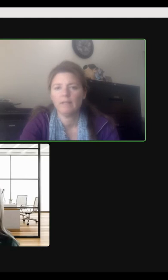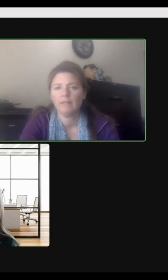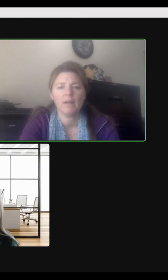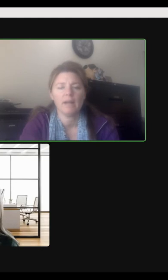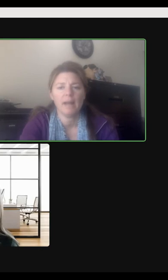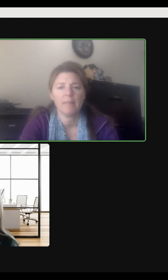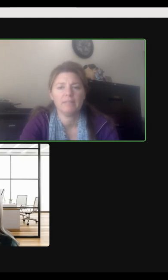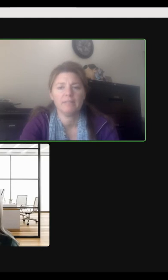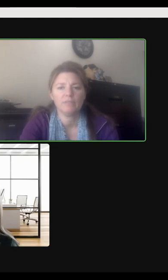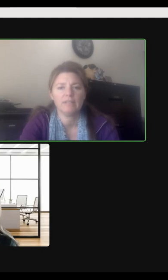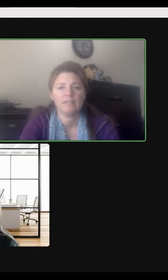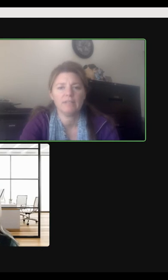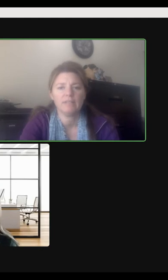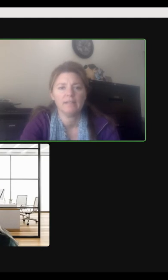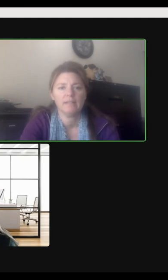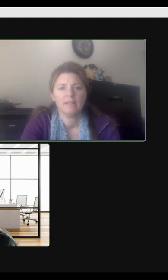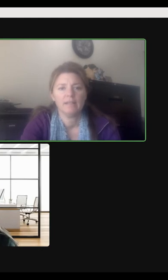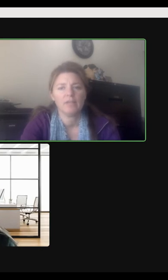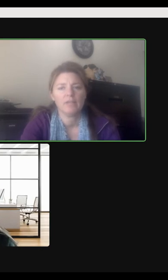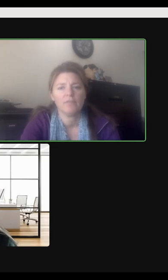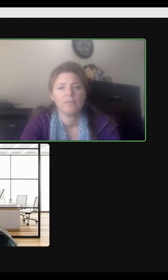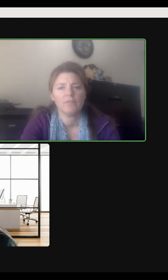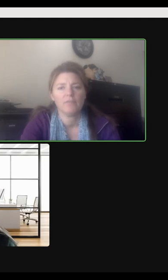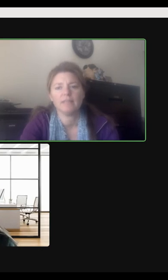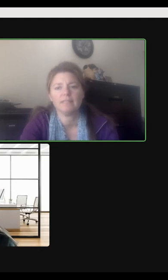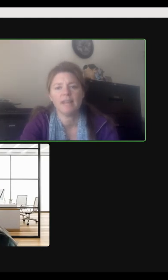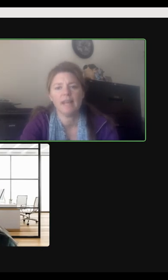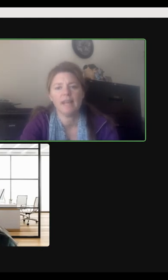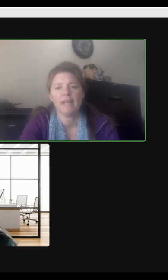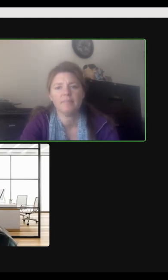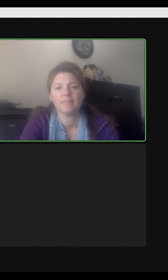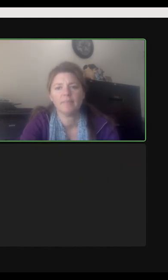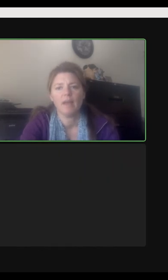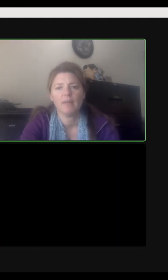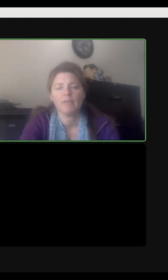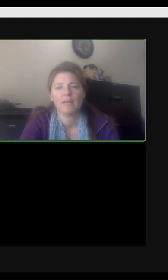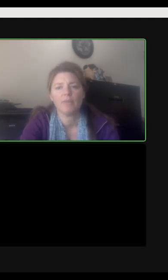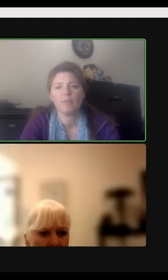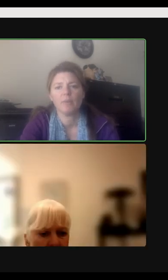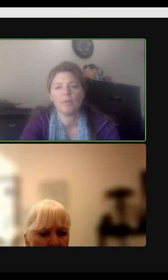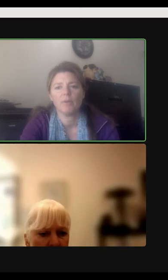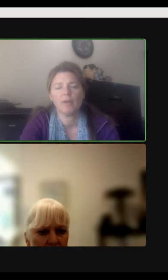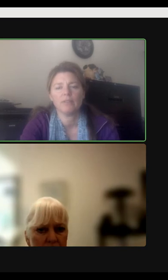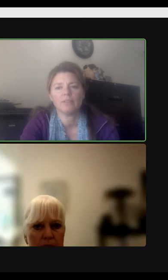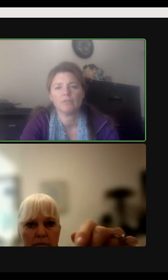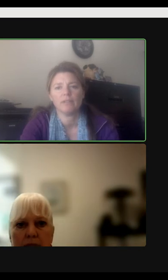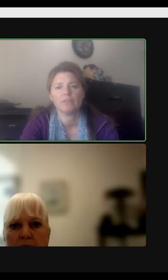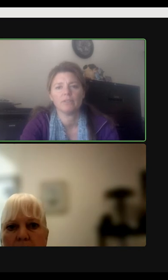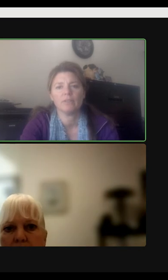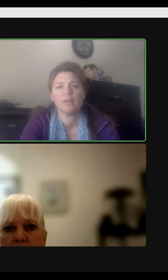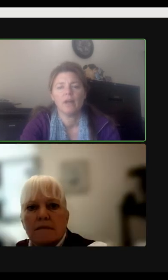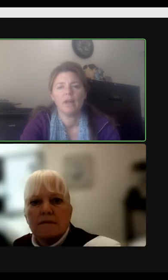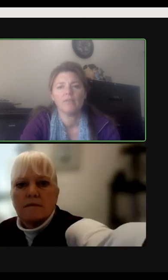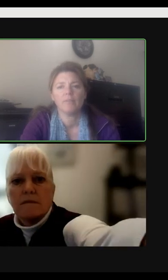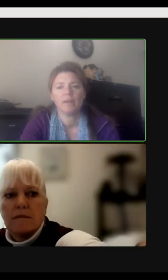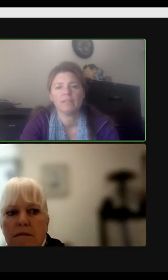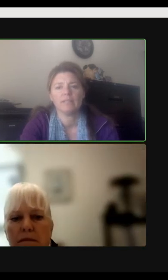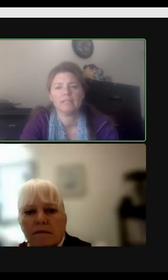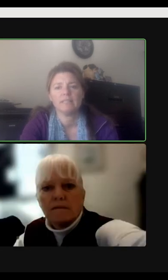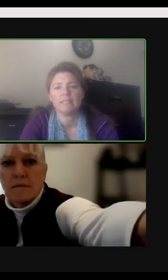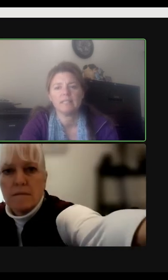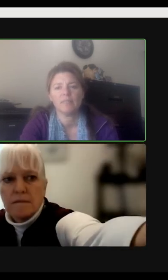Well, hello everyone and happy Tuesday. Thank you for joining us today. I'm Donna Riccobono. I'm Project Director